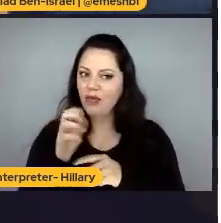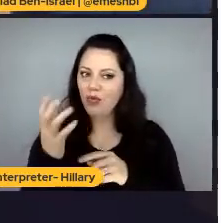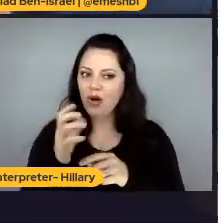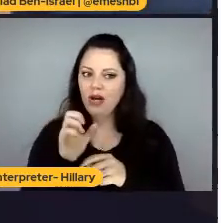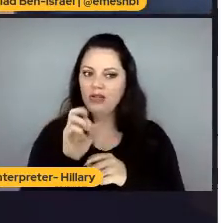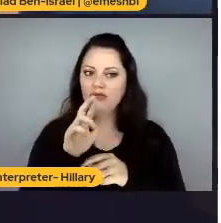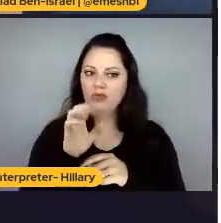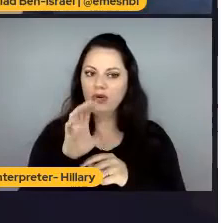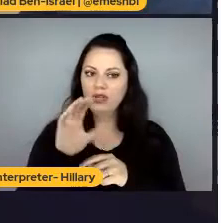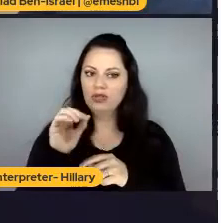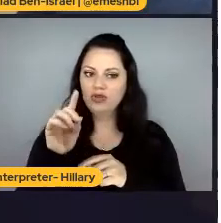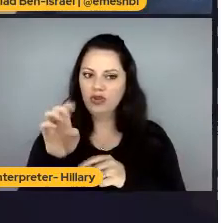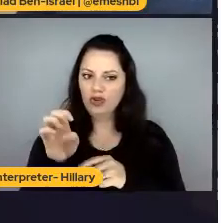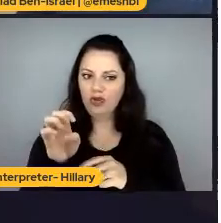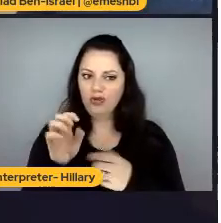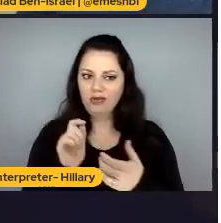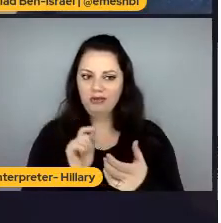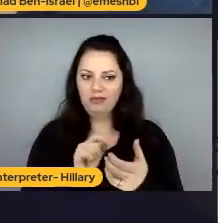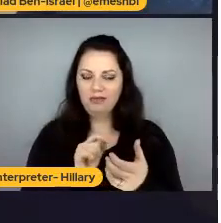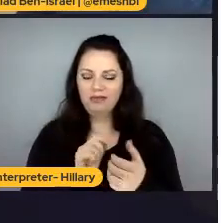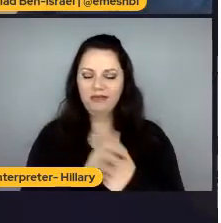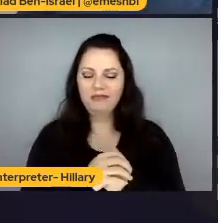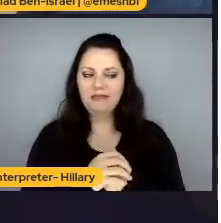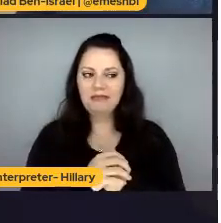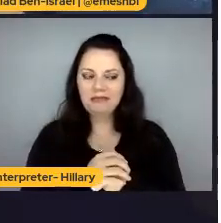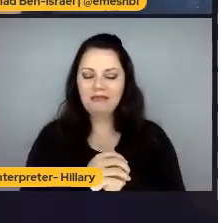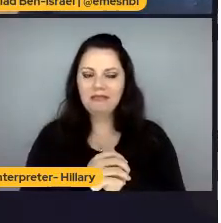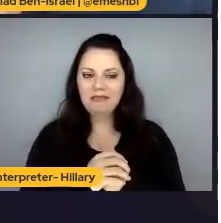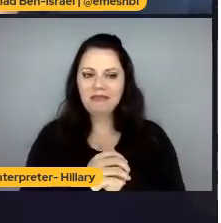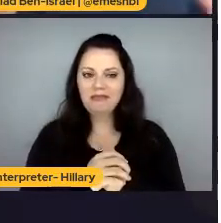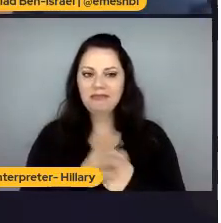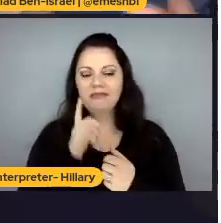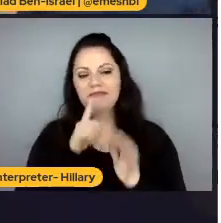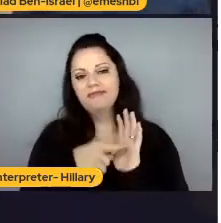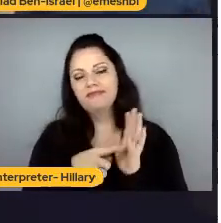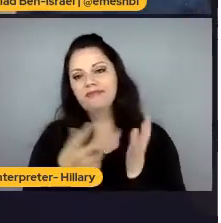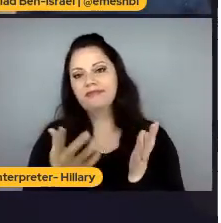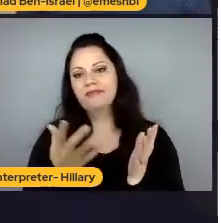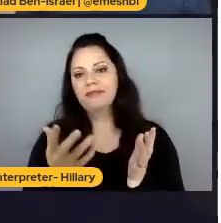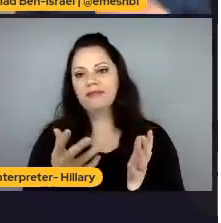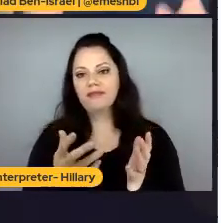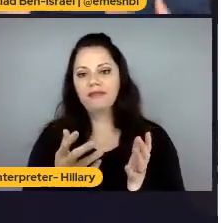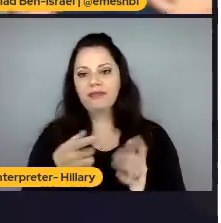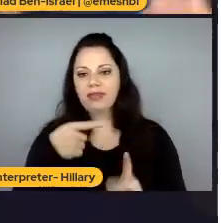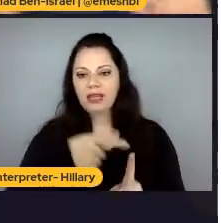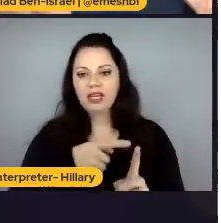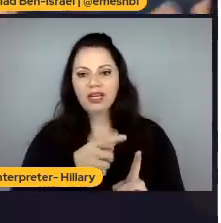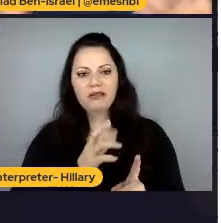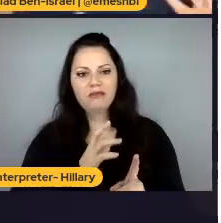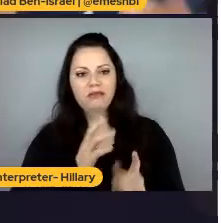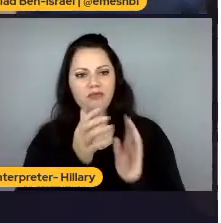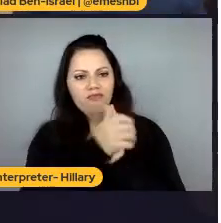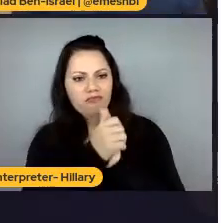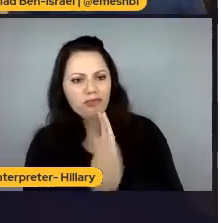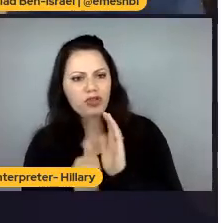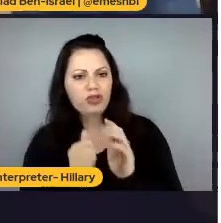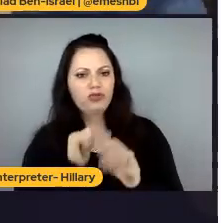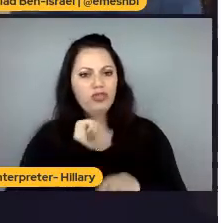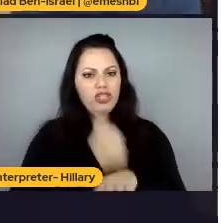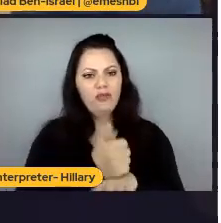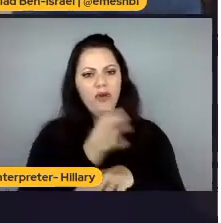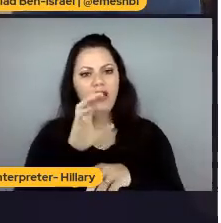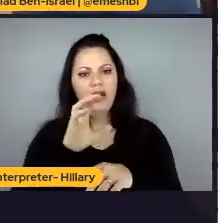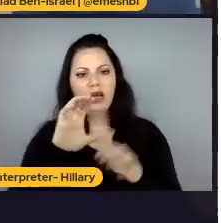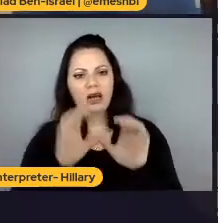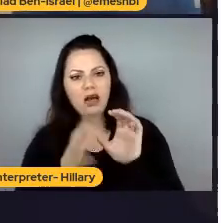code that's in your repository. Projen has been really good at like generating all these config files